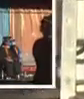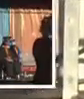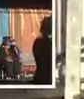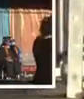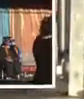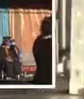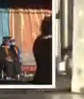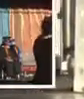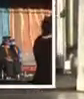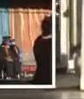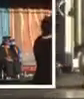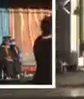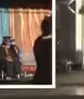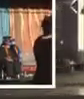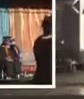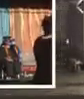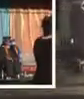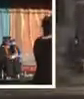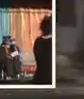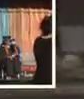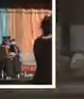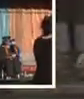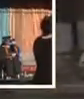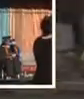Anna Orton with honors.